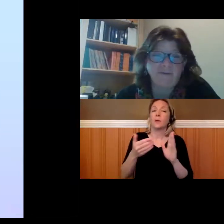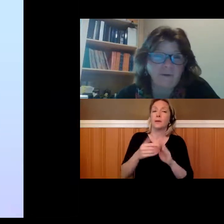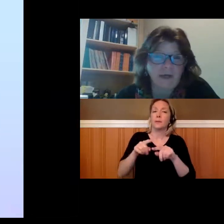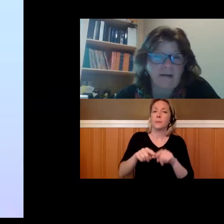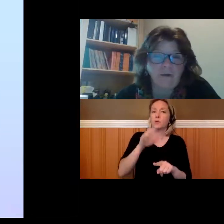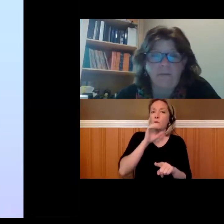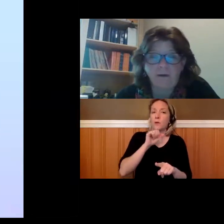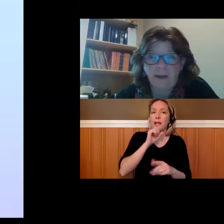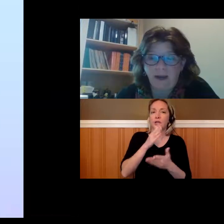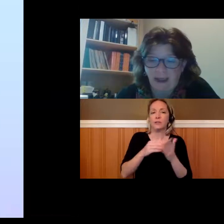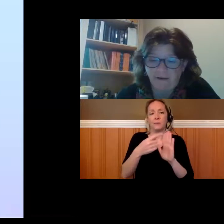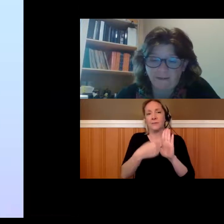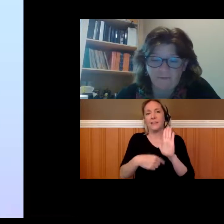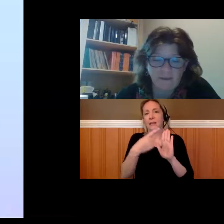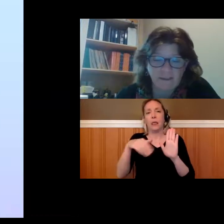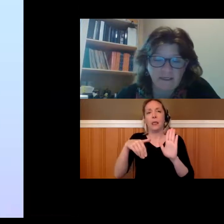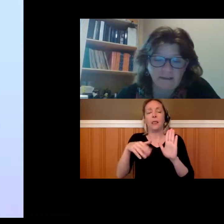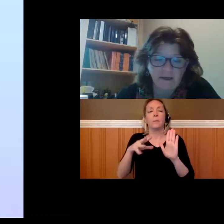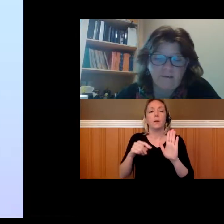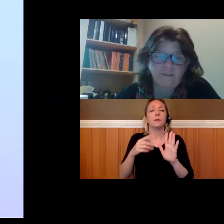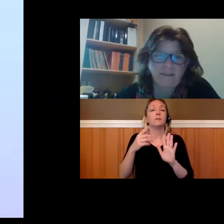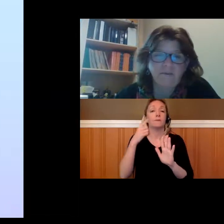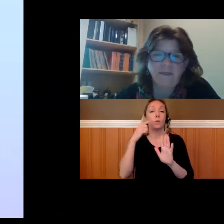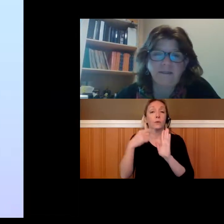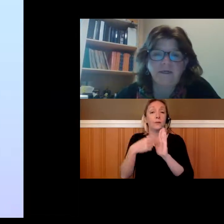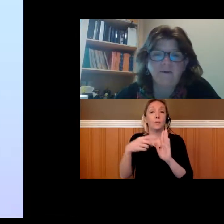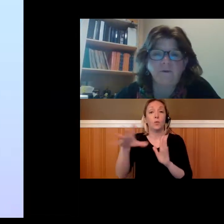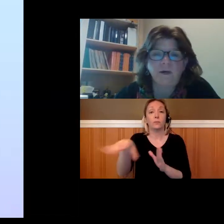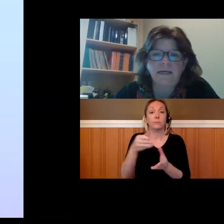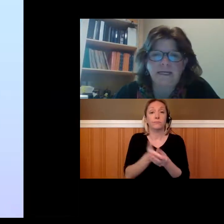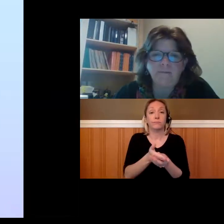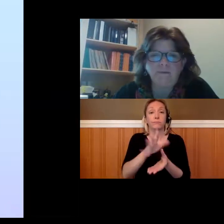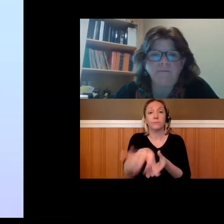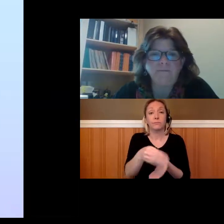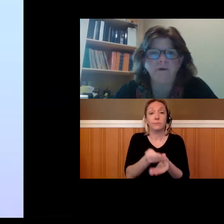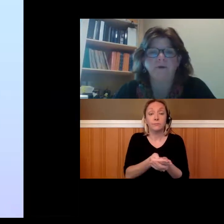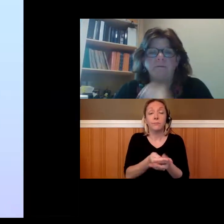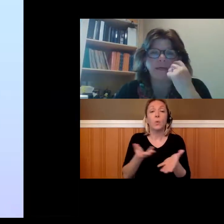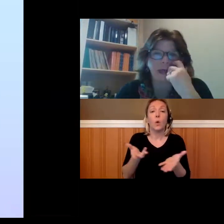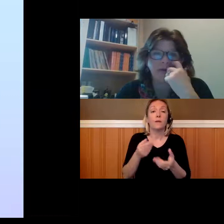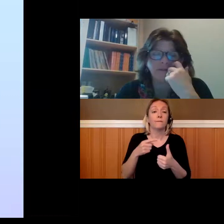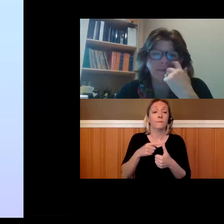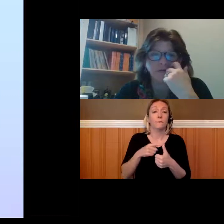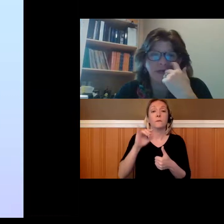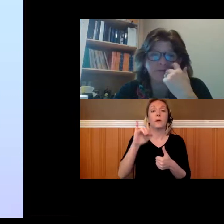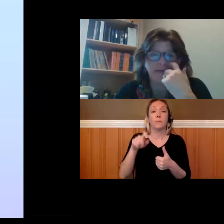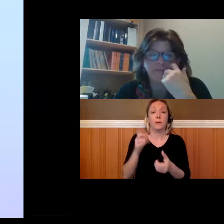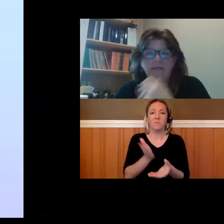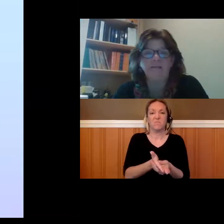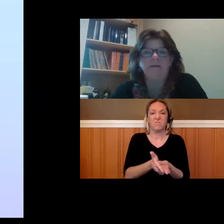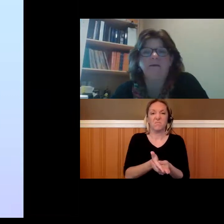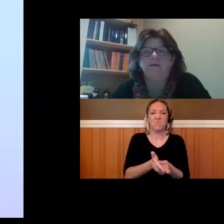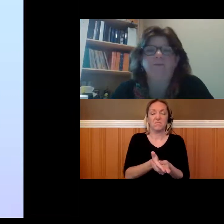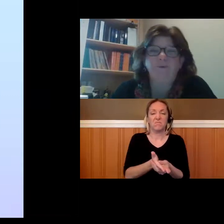may not have some of these things, but some of the things that you're going to want to keep are going to be obviously your child's IEPs. We want to